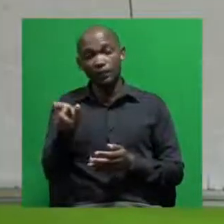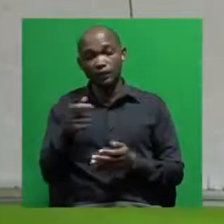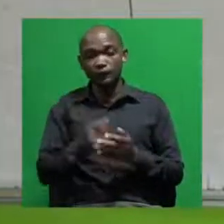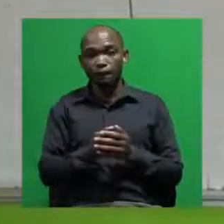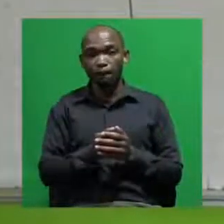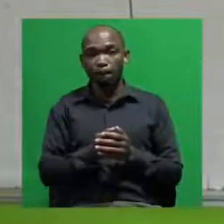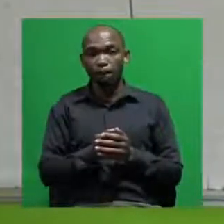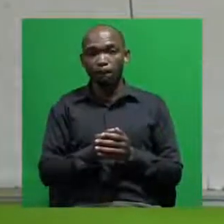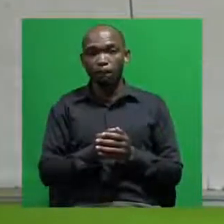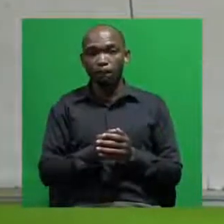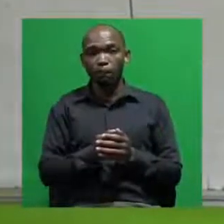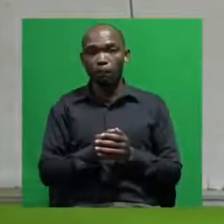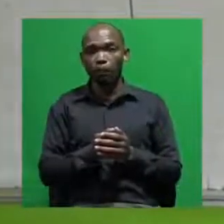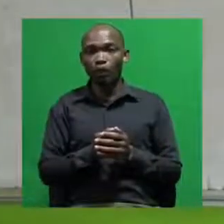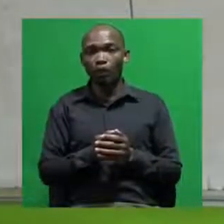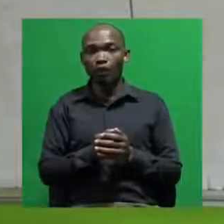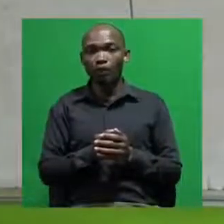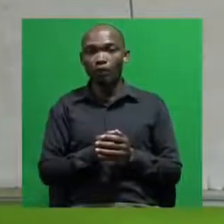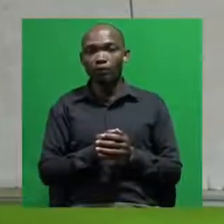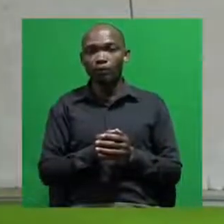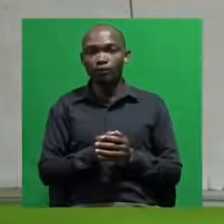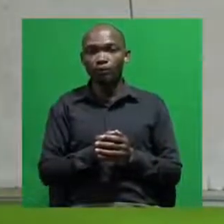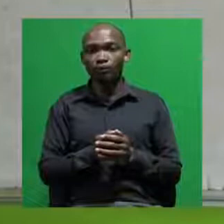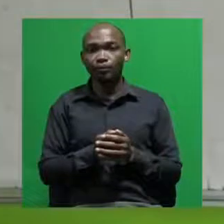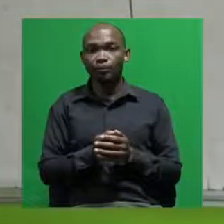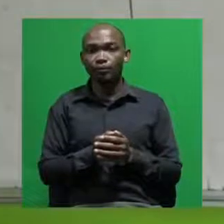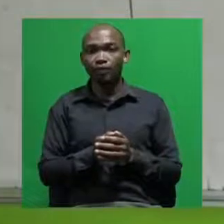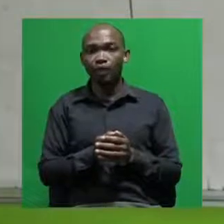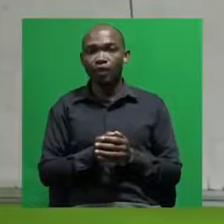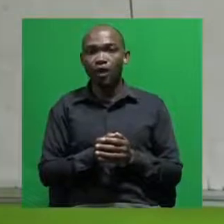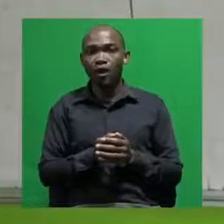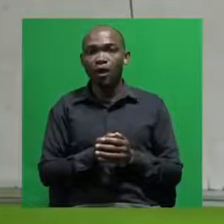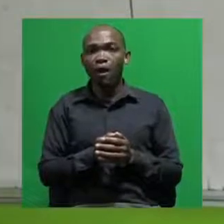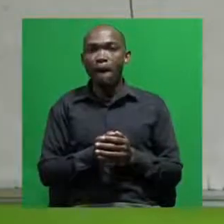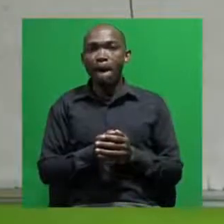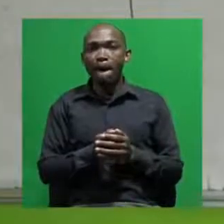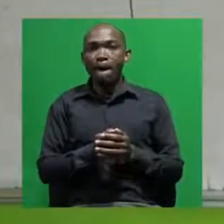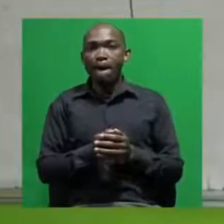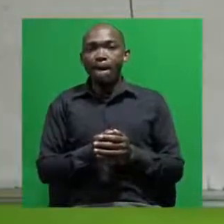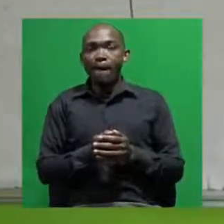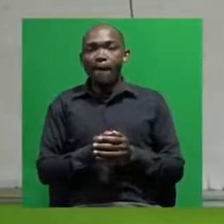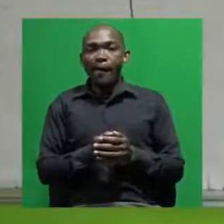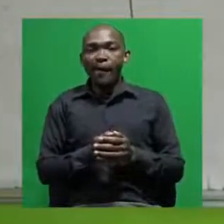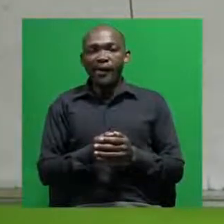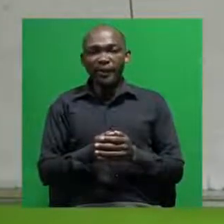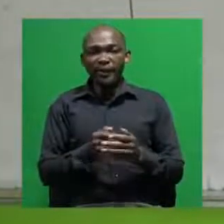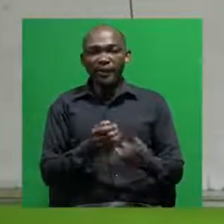Okay, thank you. That is just about